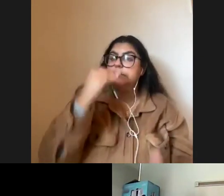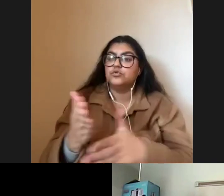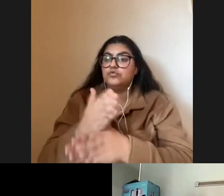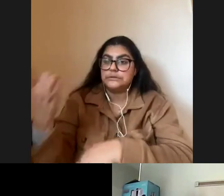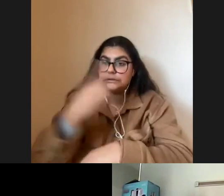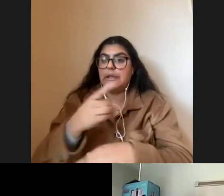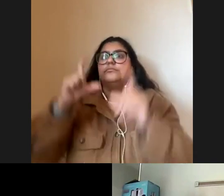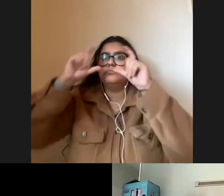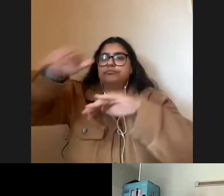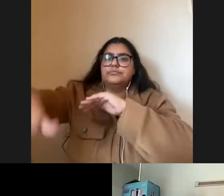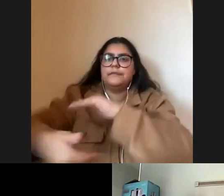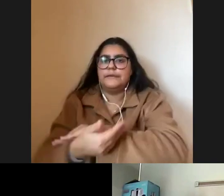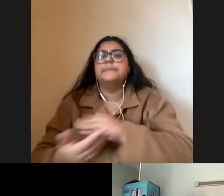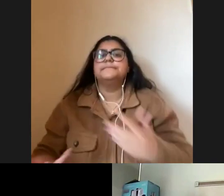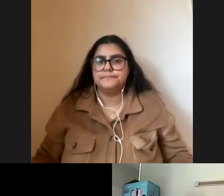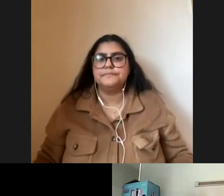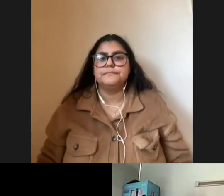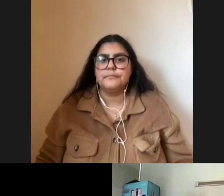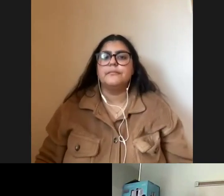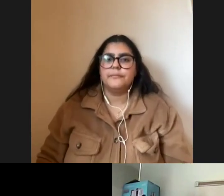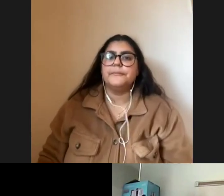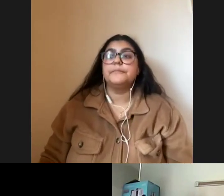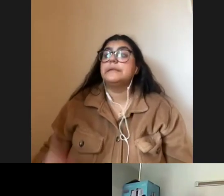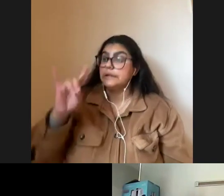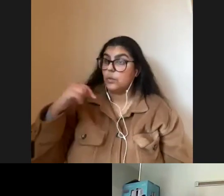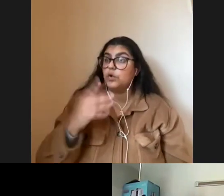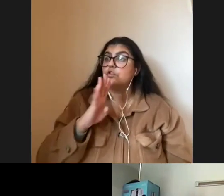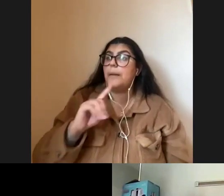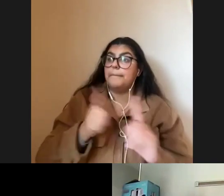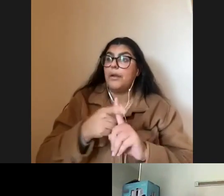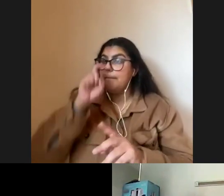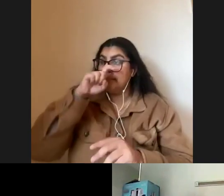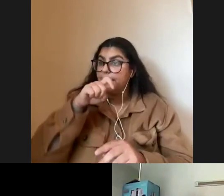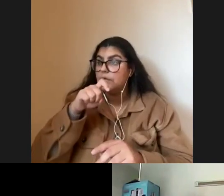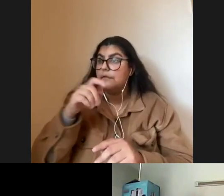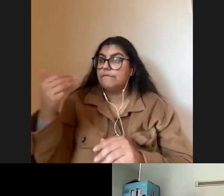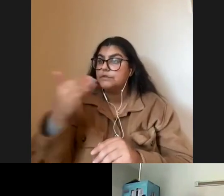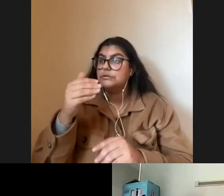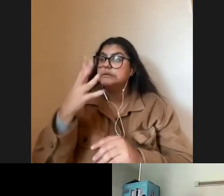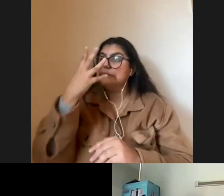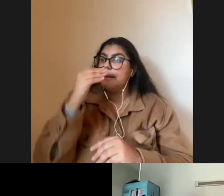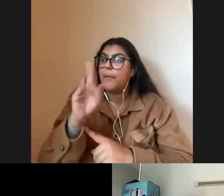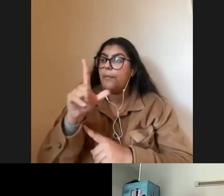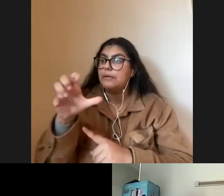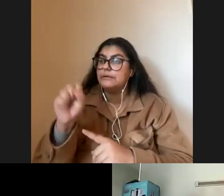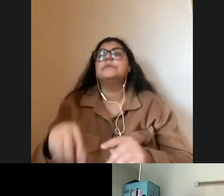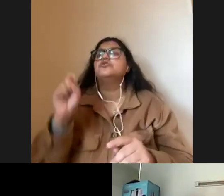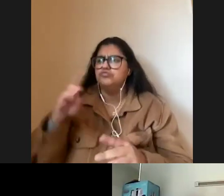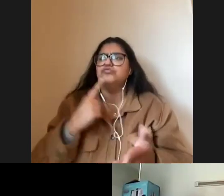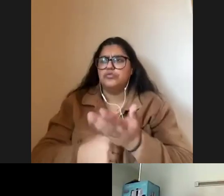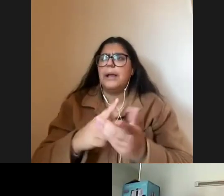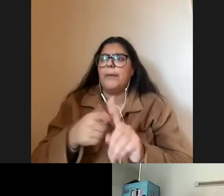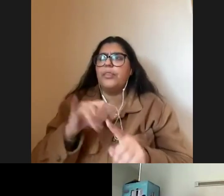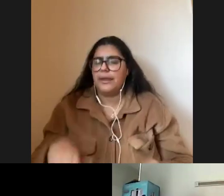night. Cool. Have we talked yet today about parrotfish bubbles, sleep bubbles? Not yet. We should talk about that. Yes. Yeah. Yeah.